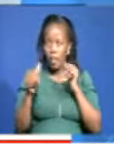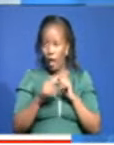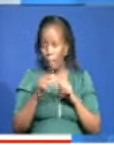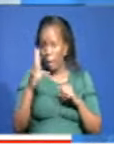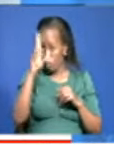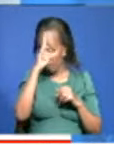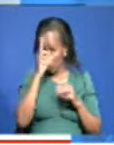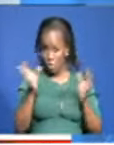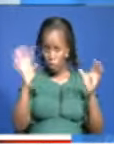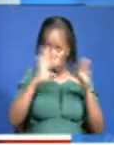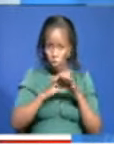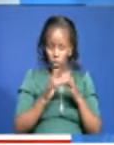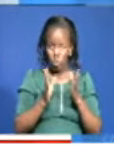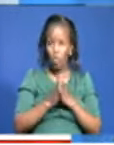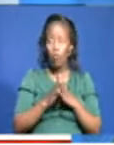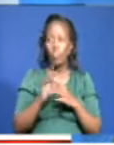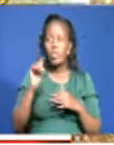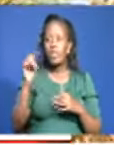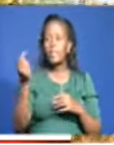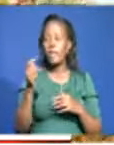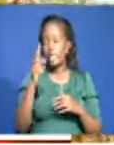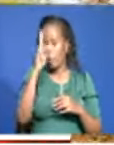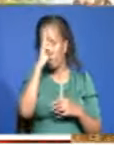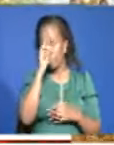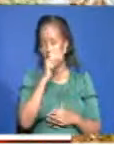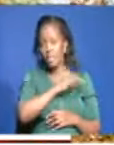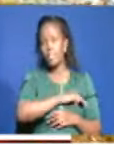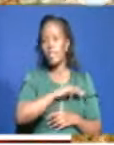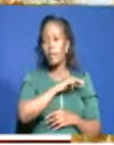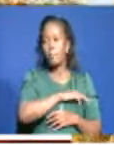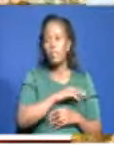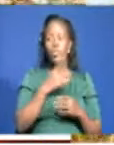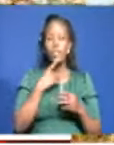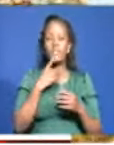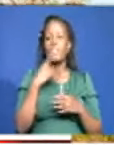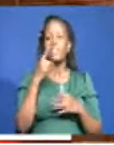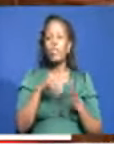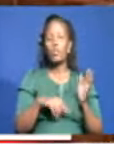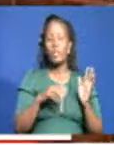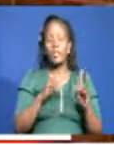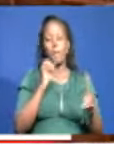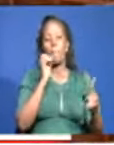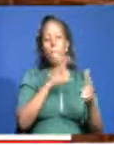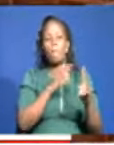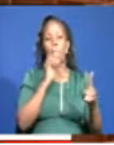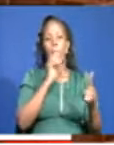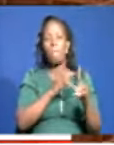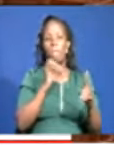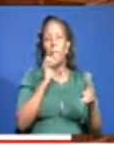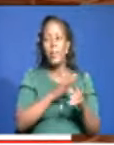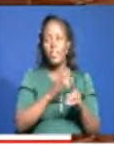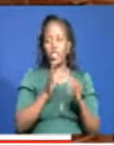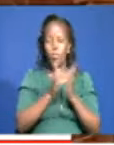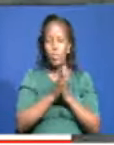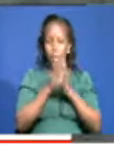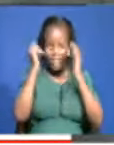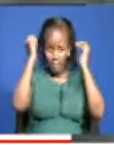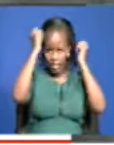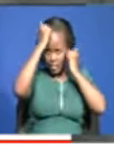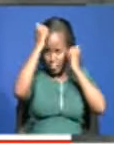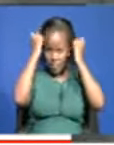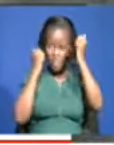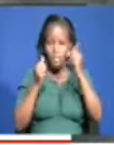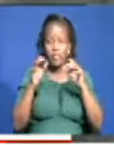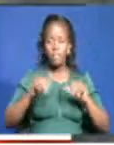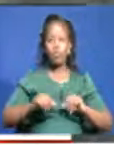commander of the Kenya police in the mission, Alex Munyao, who says their mentorship coupled with the civilian and military collaboration is slowly steering the